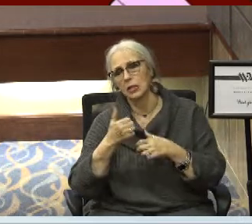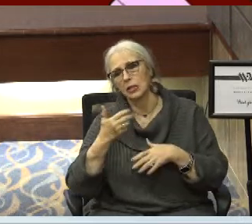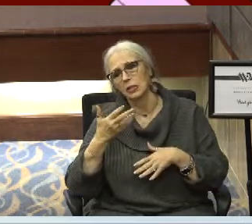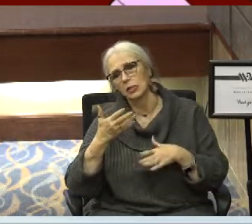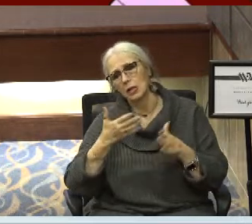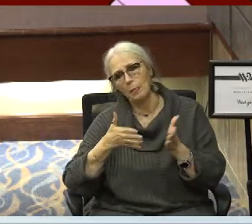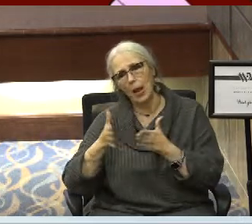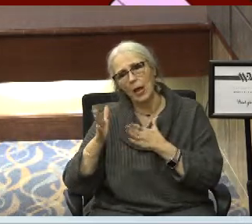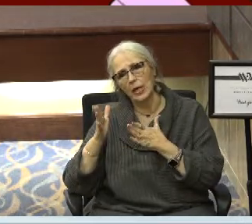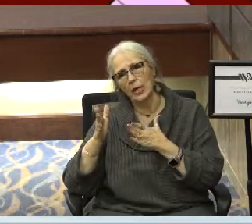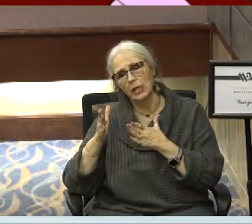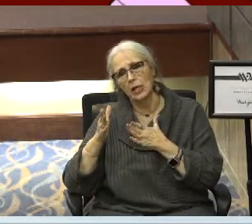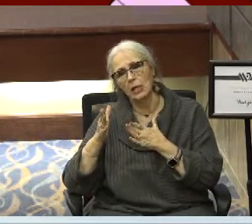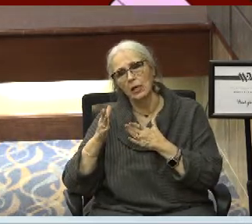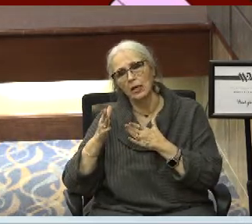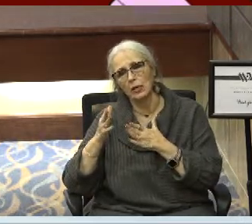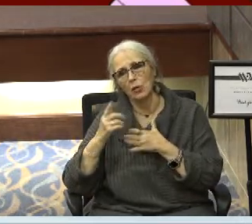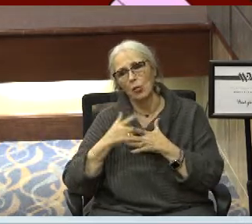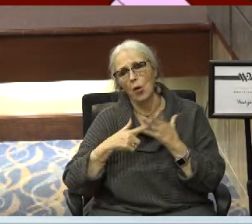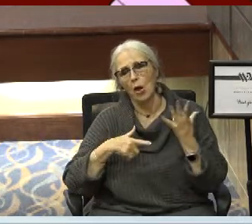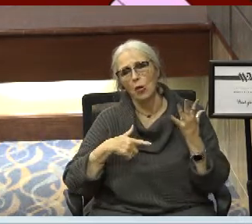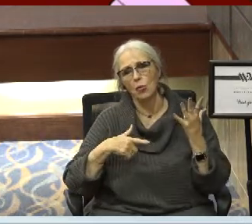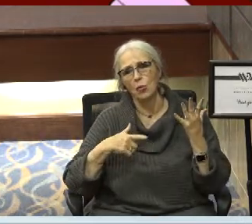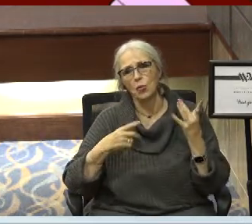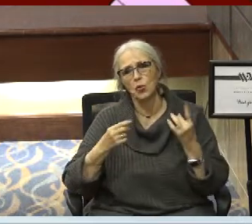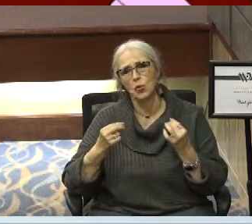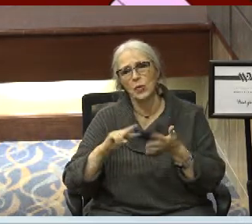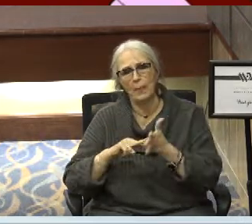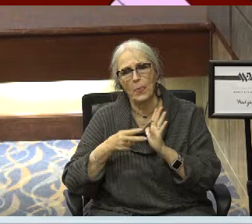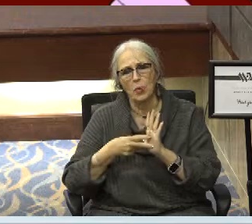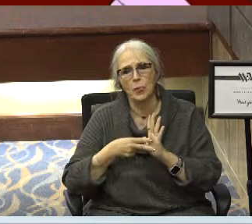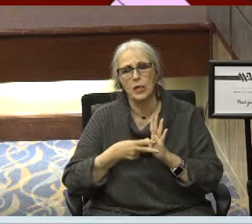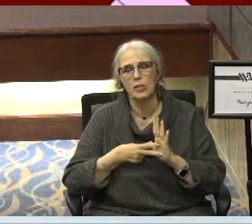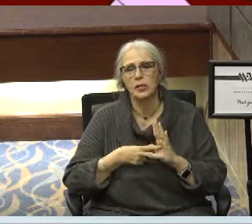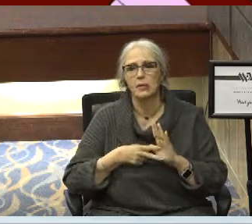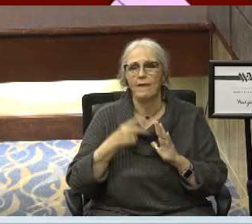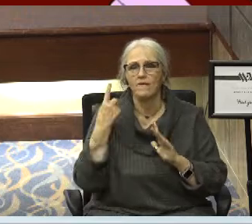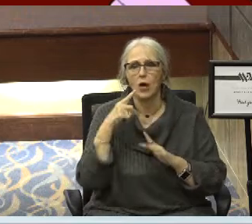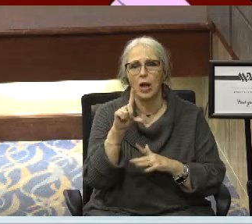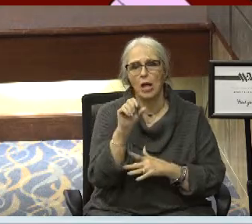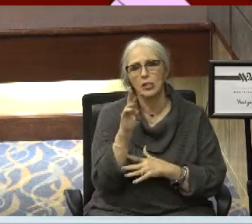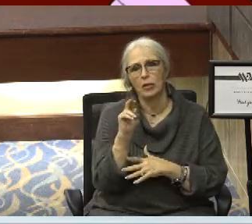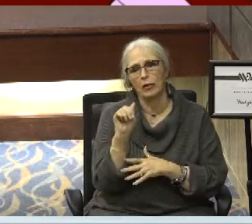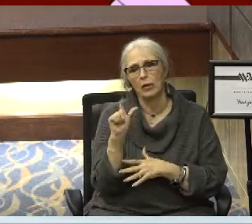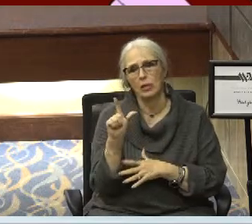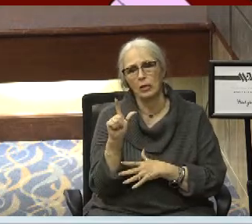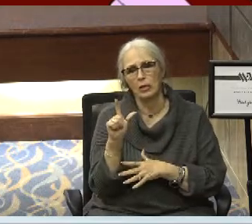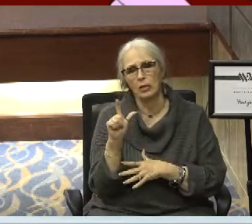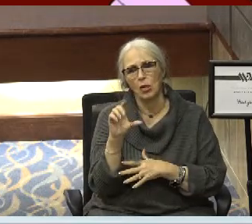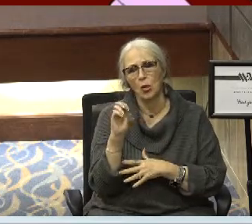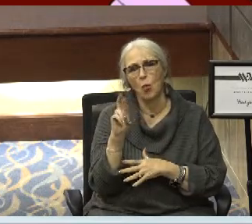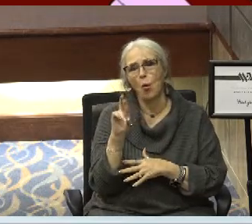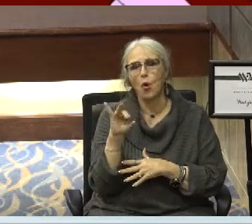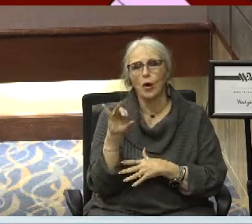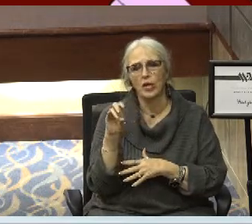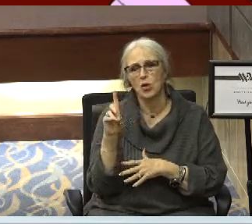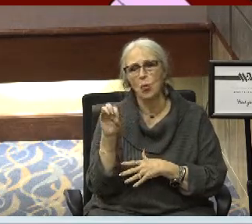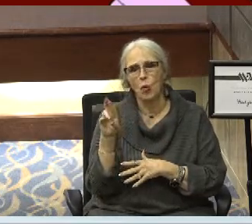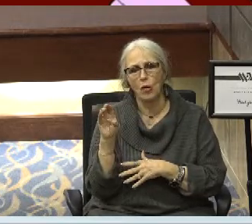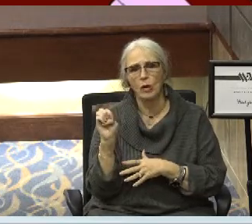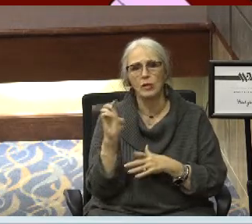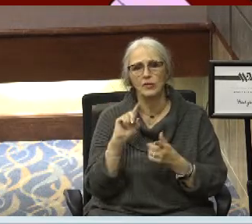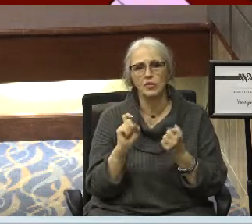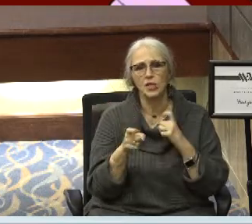or the purpose and intent of the LaSalle Avenue corridor. So this change,